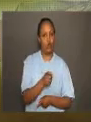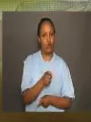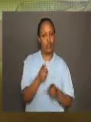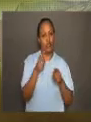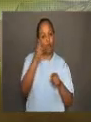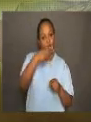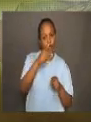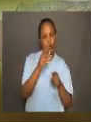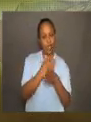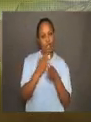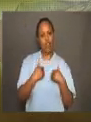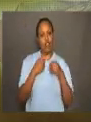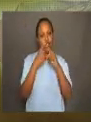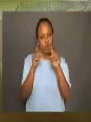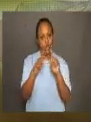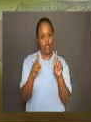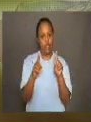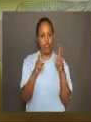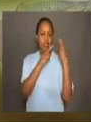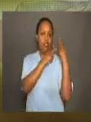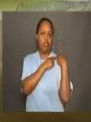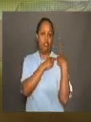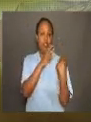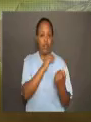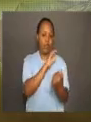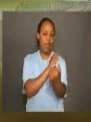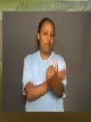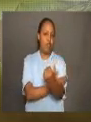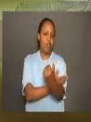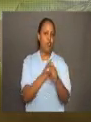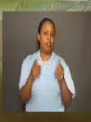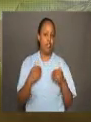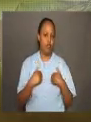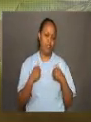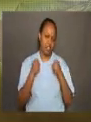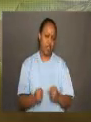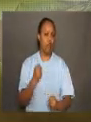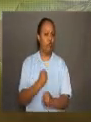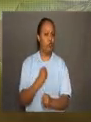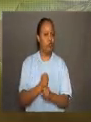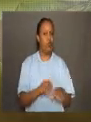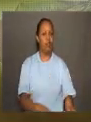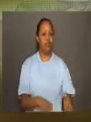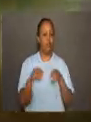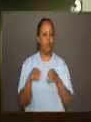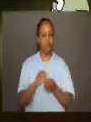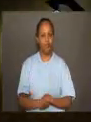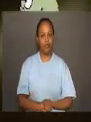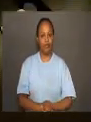difference between authority and power. Do your best, students.